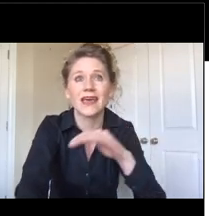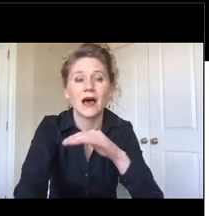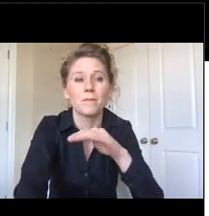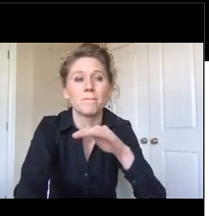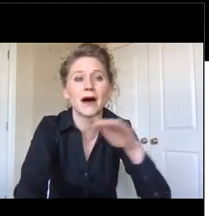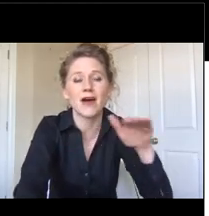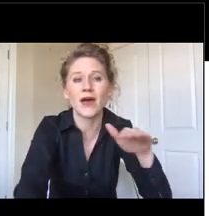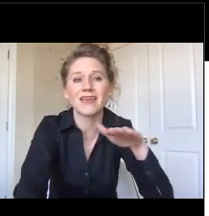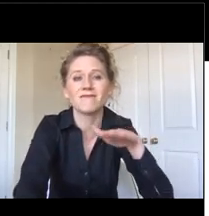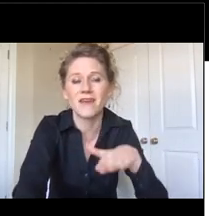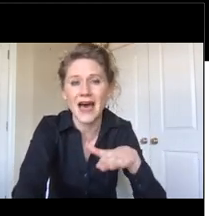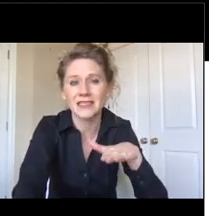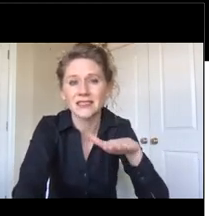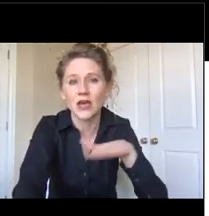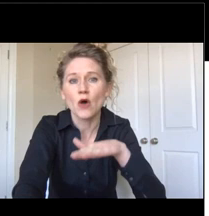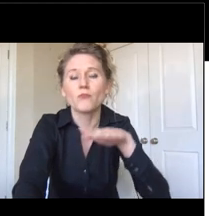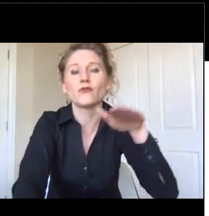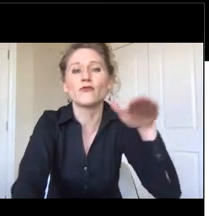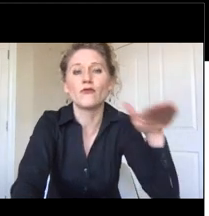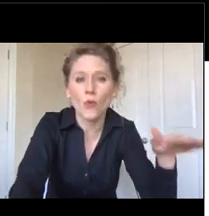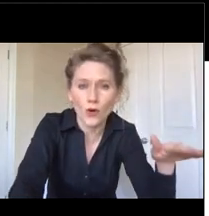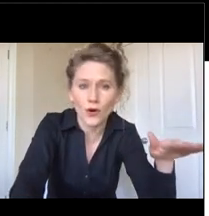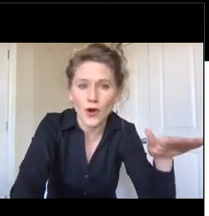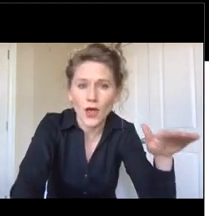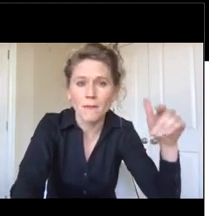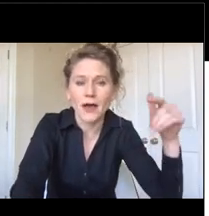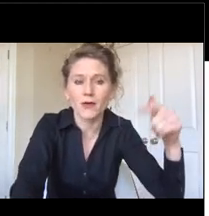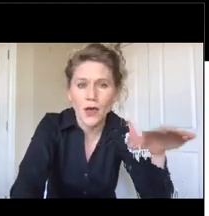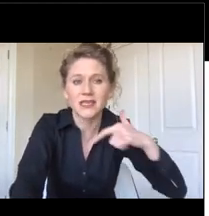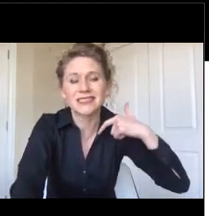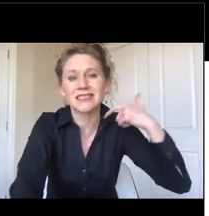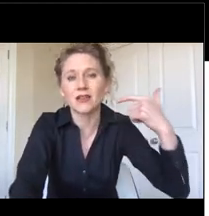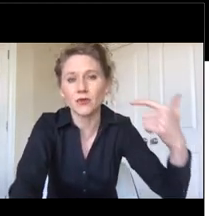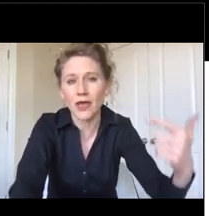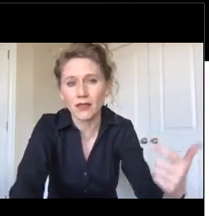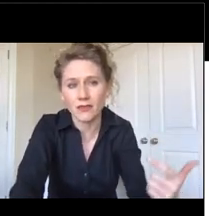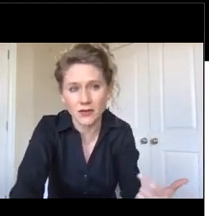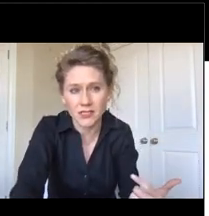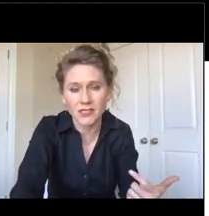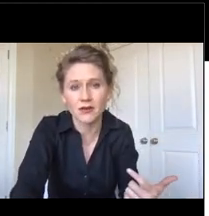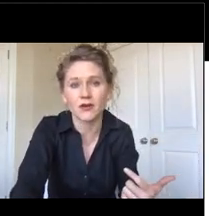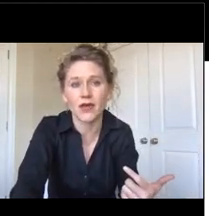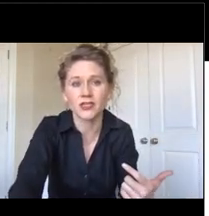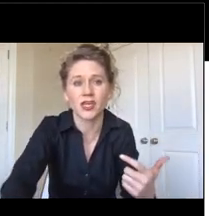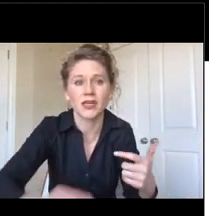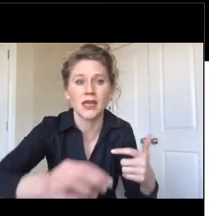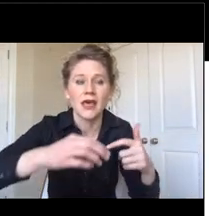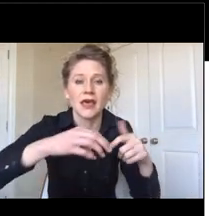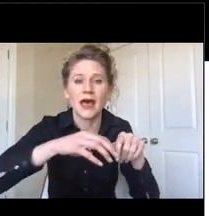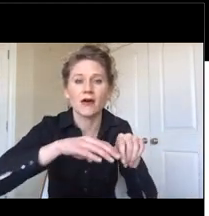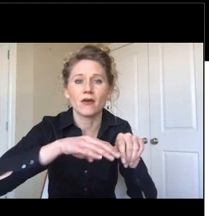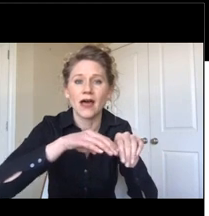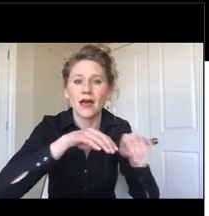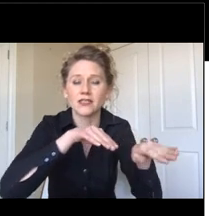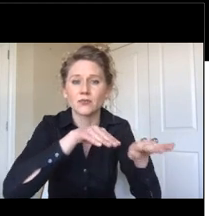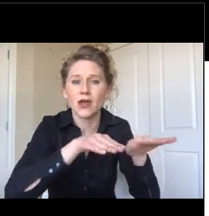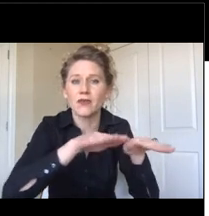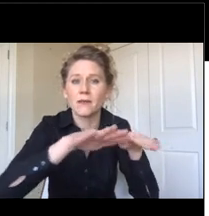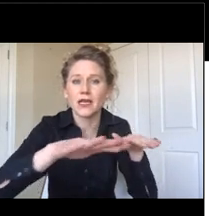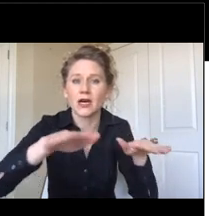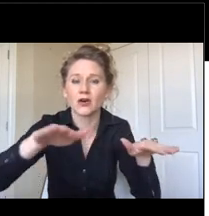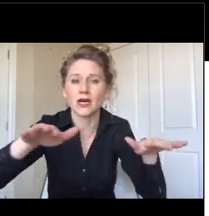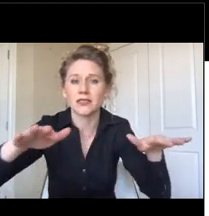how do I get above, how do I invest before my roads accelerate their deterioration? And how do I